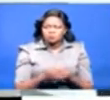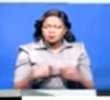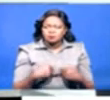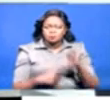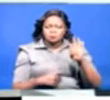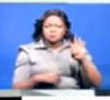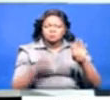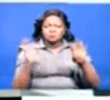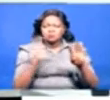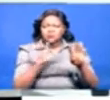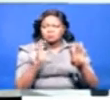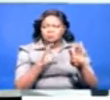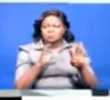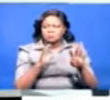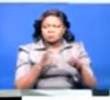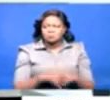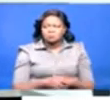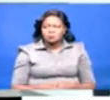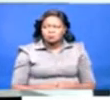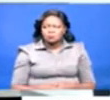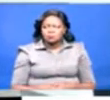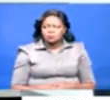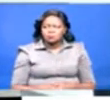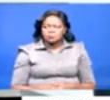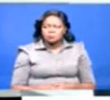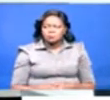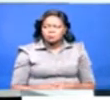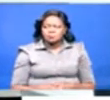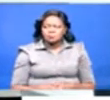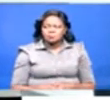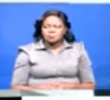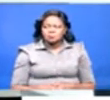I'm going to read their performance.